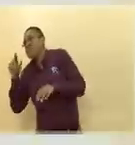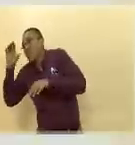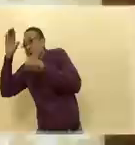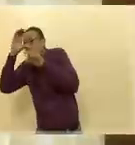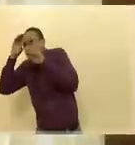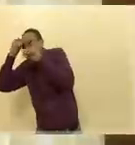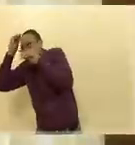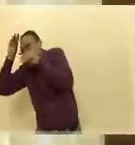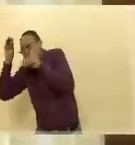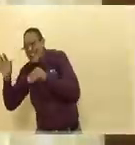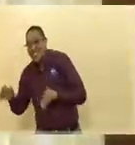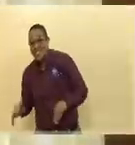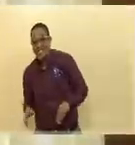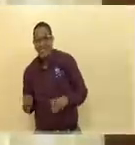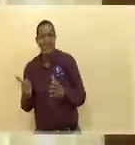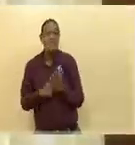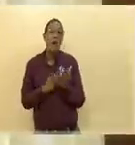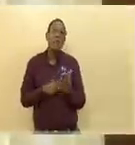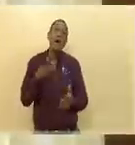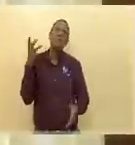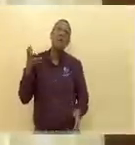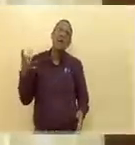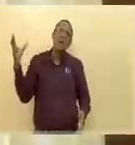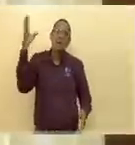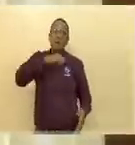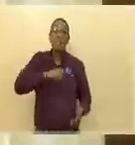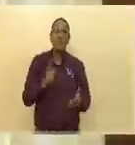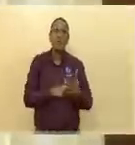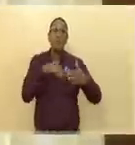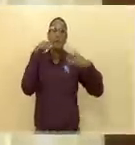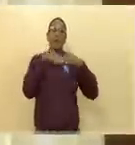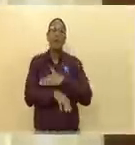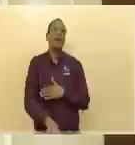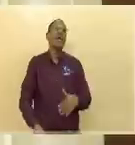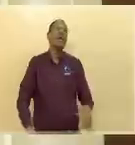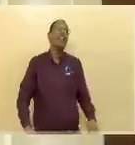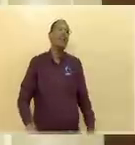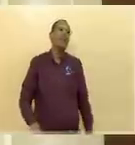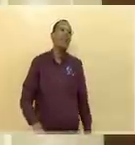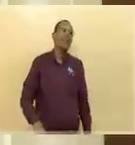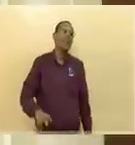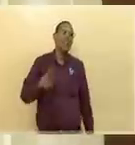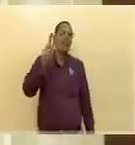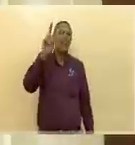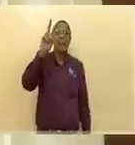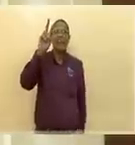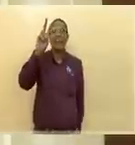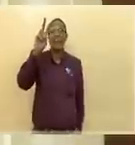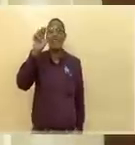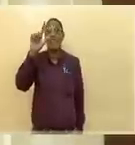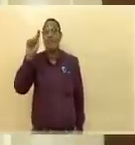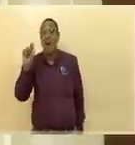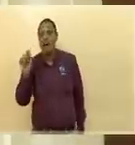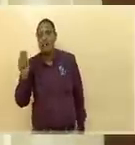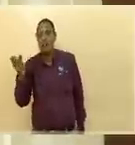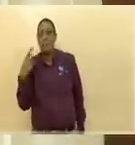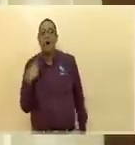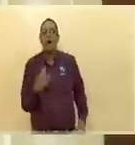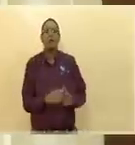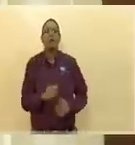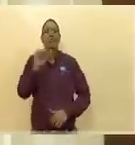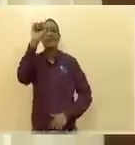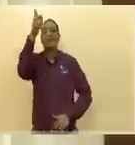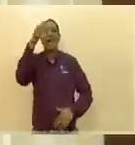known cases where when they go into the vault, they come back with 10 birth certificates